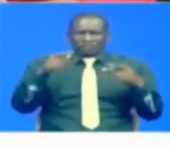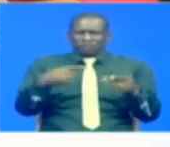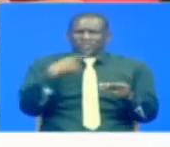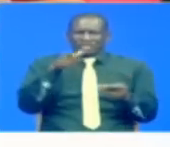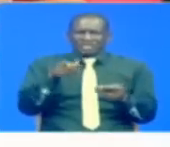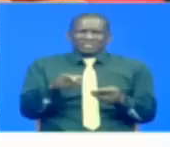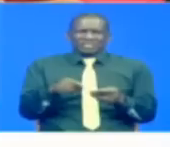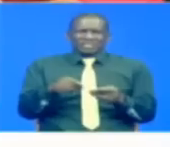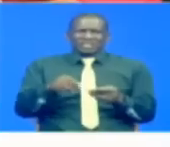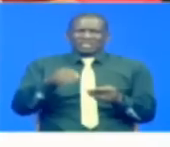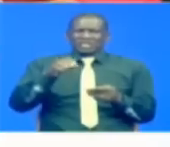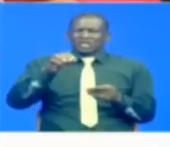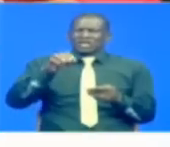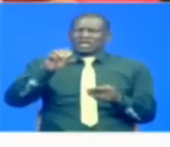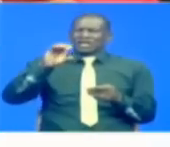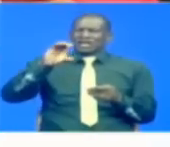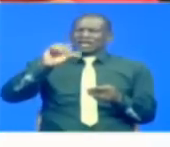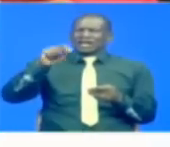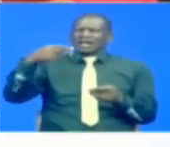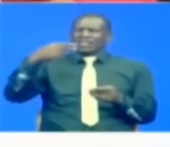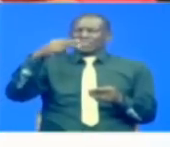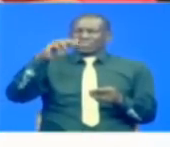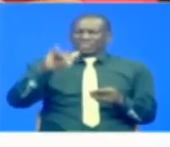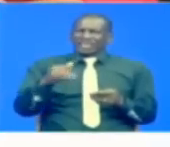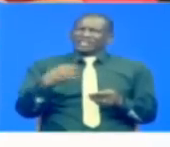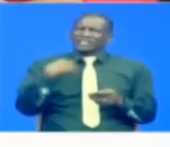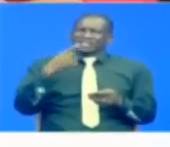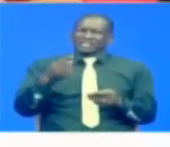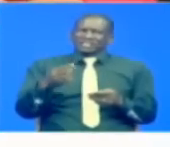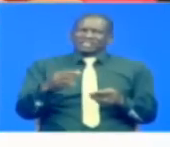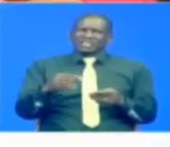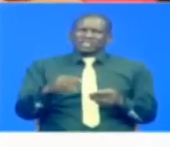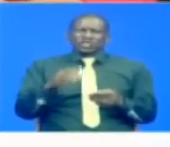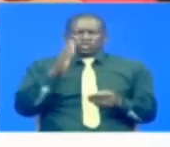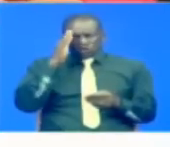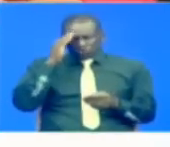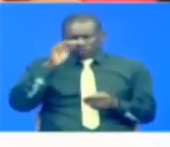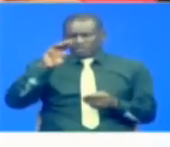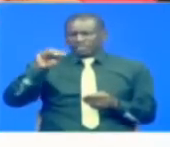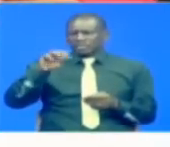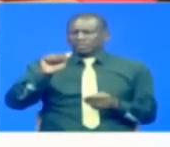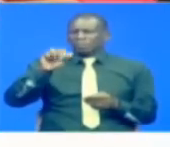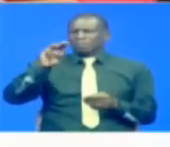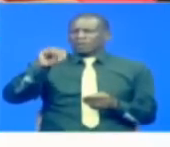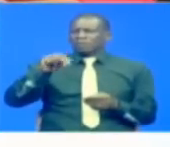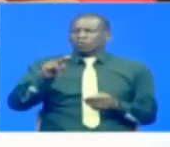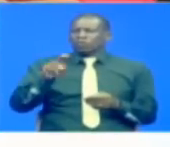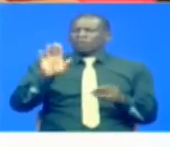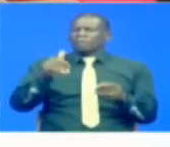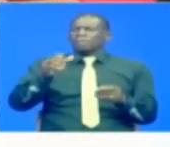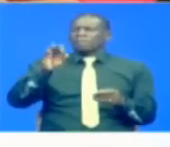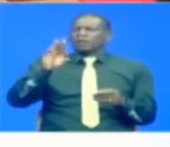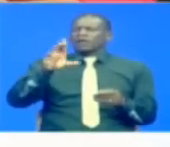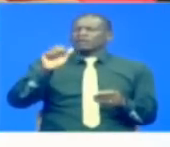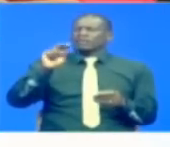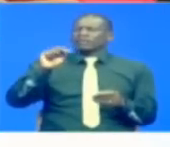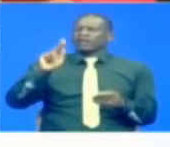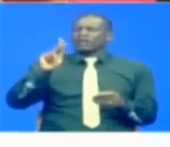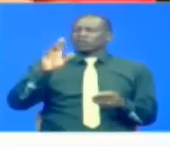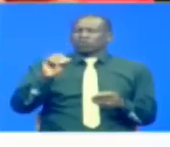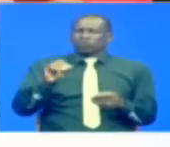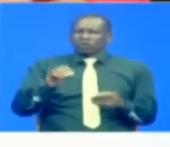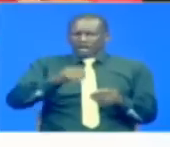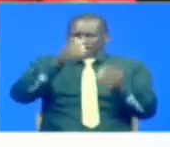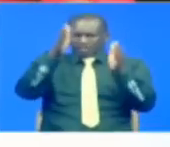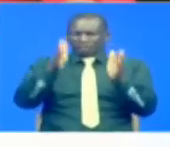this rhymes with what Catherine Wangeshi is saying. She figures it's Mamu by Franco. And this is G